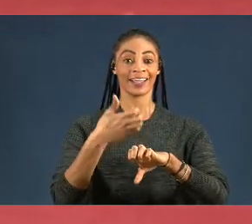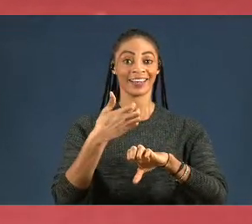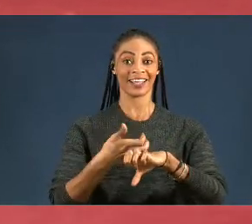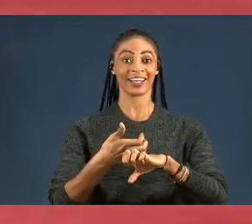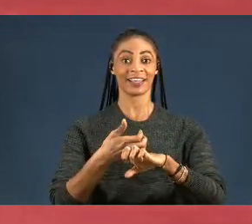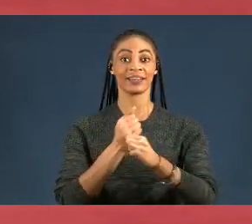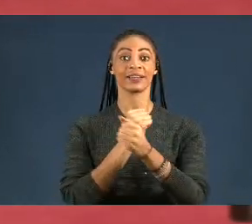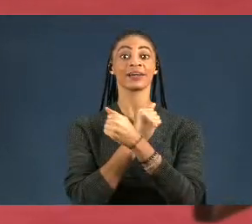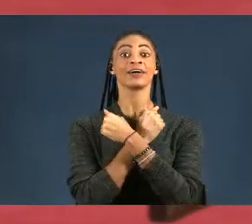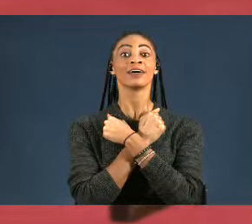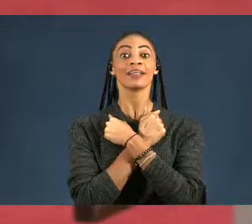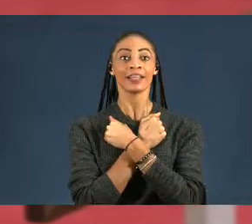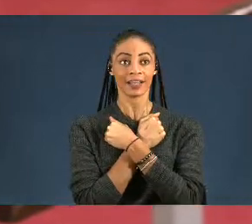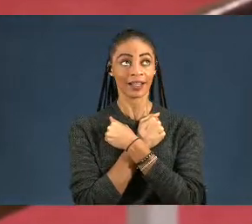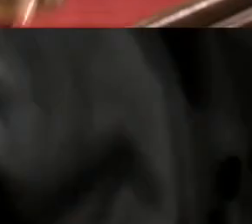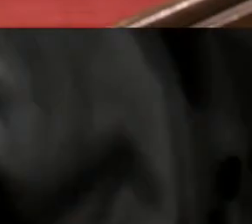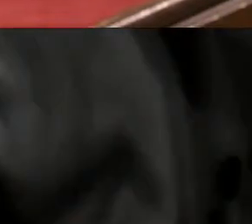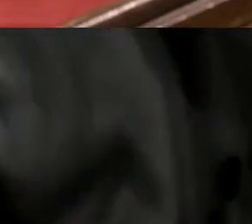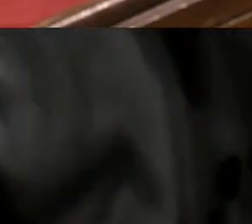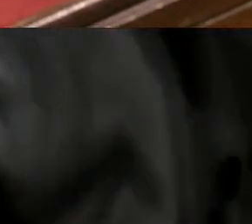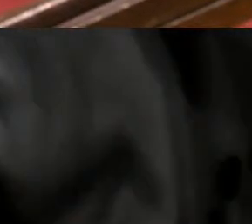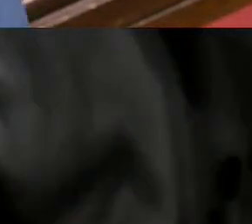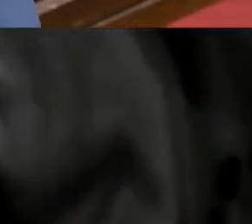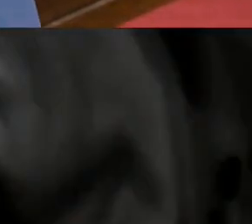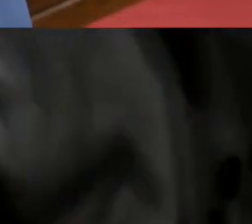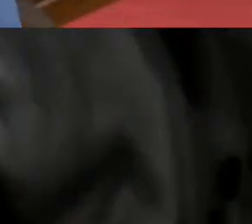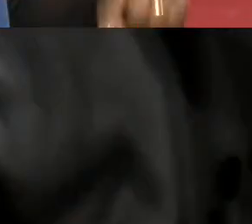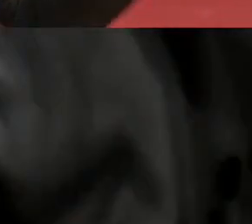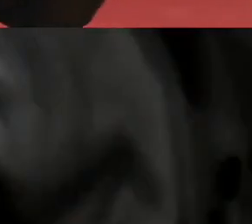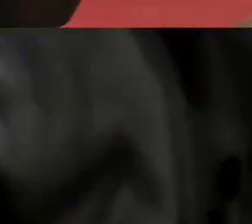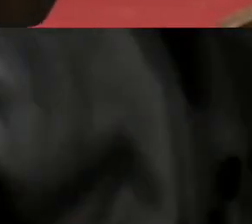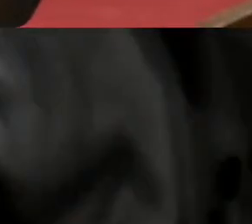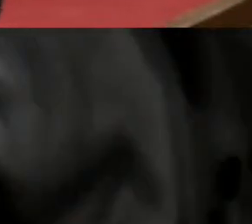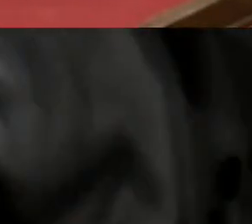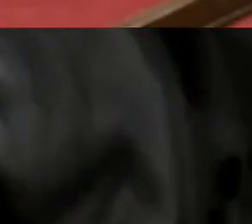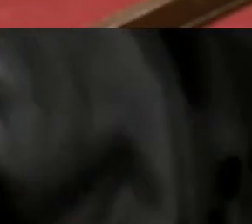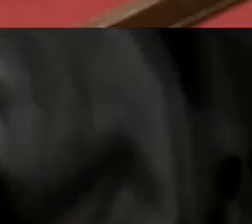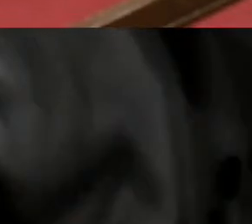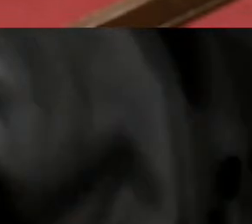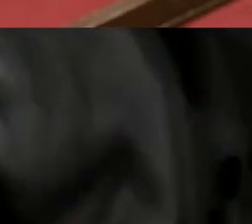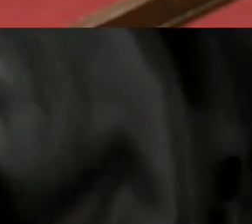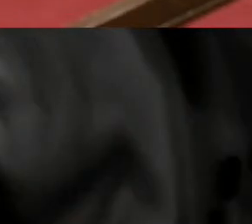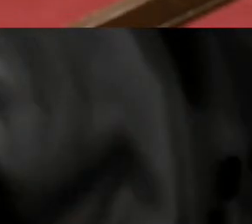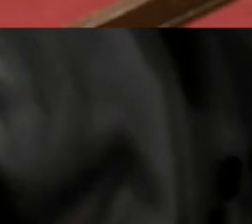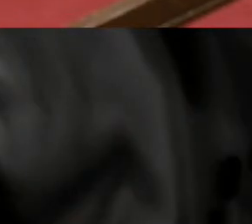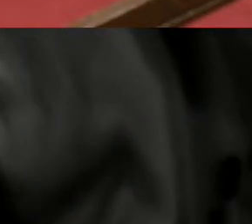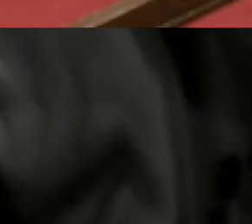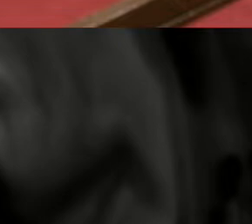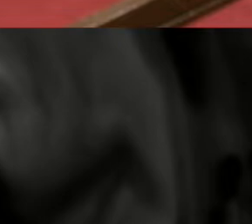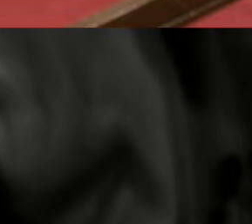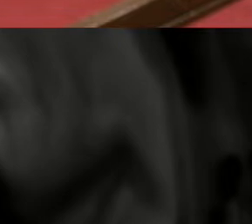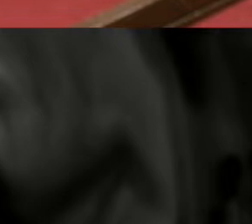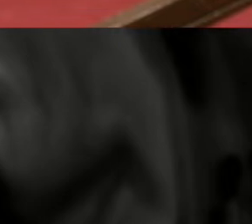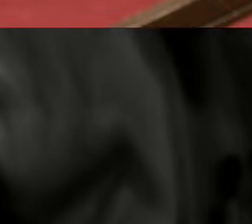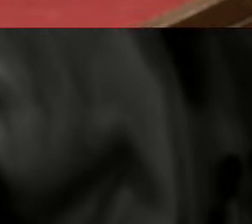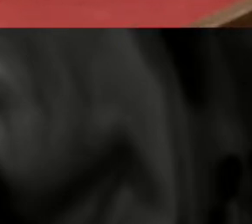Tough. Because love is tough. Love is not an emotion. Love is an action.